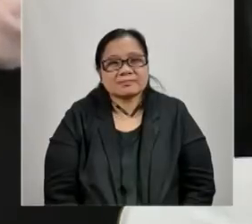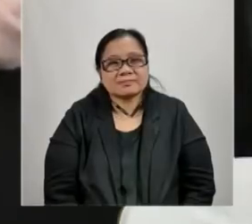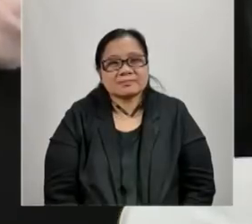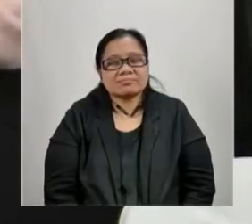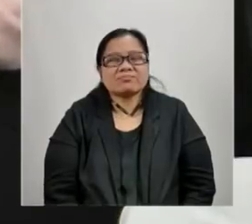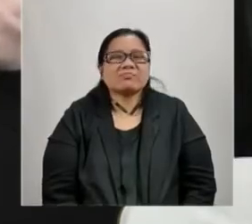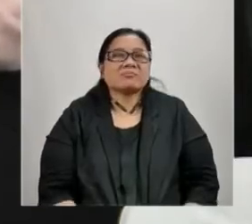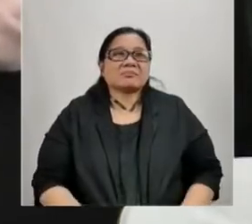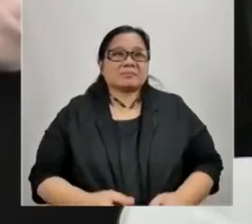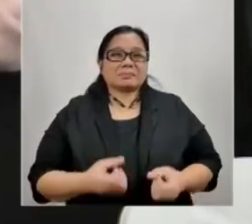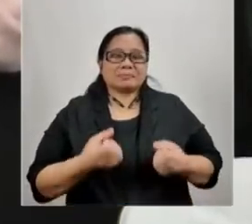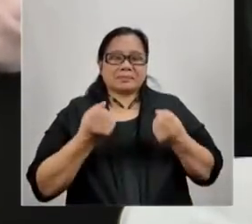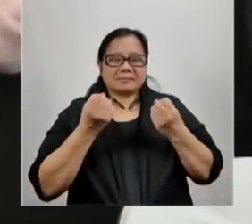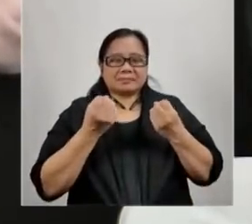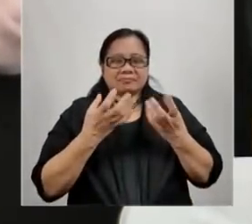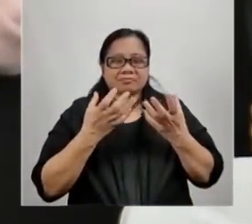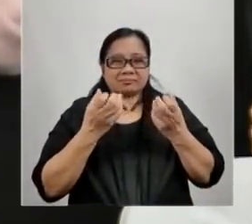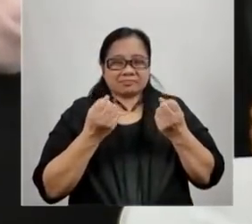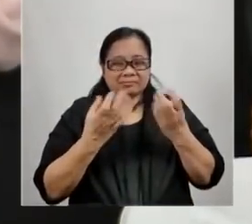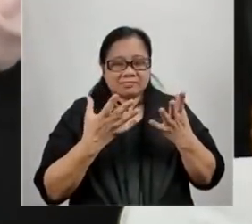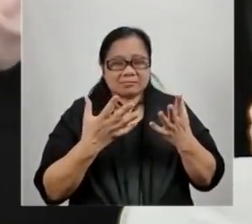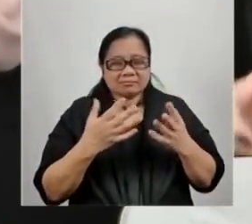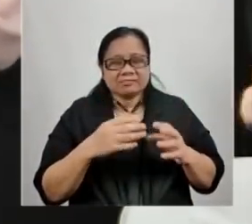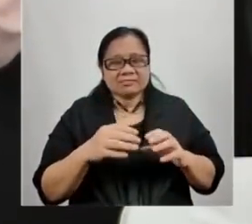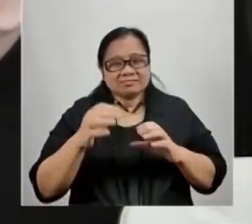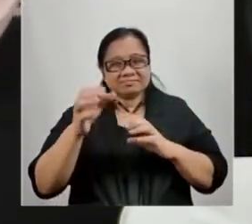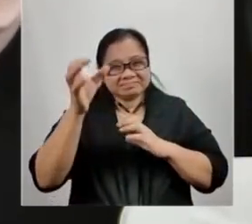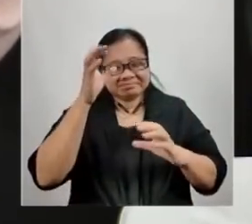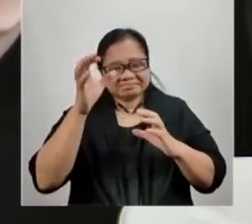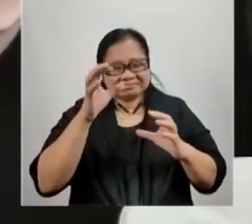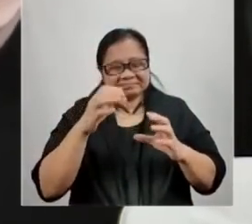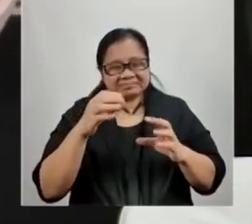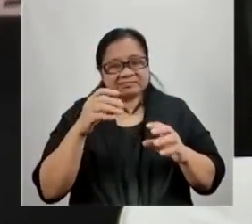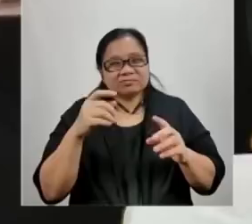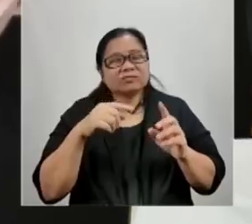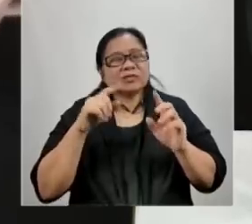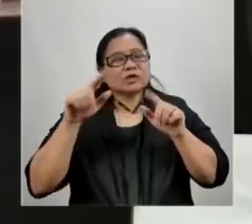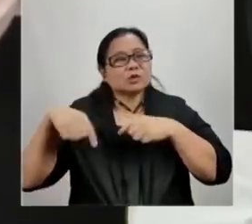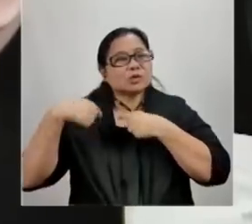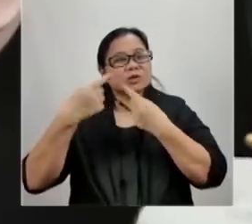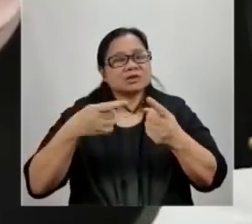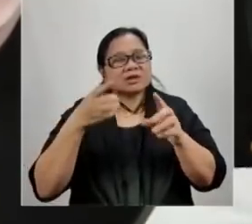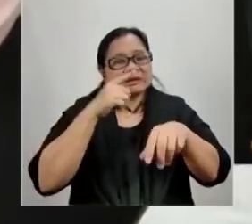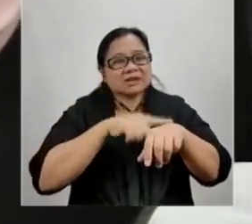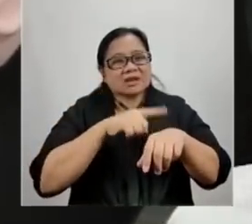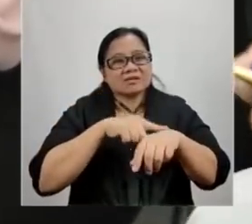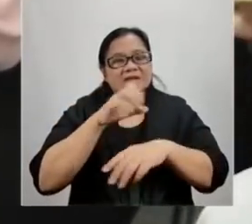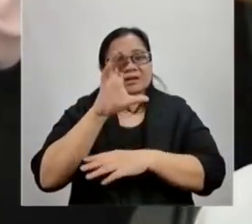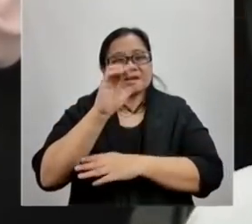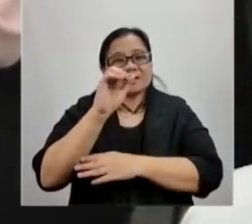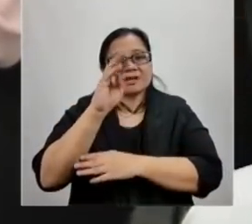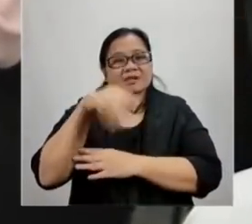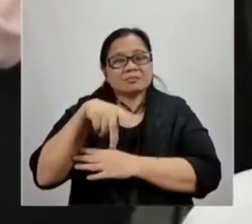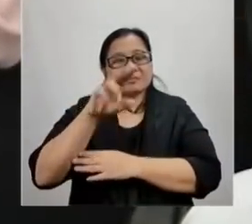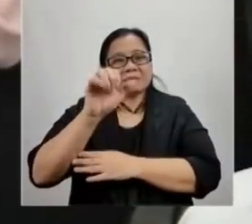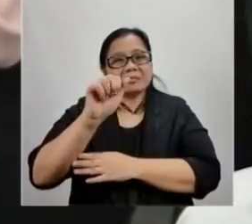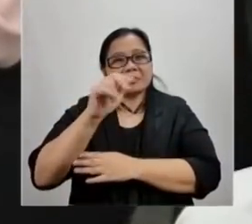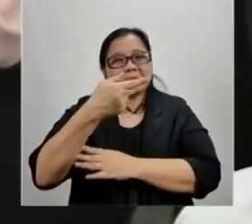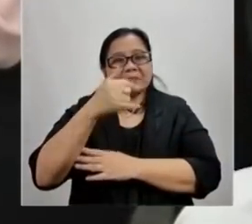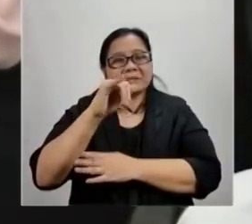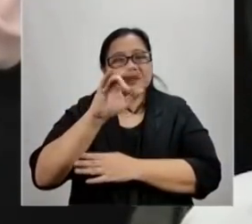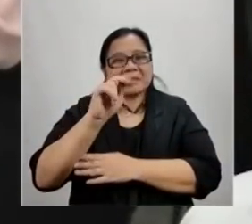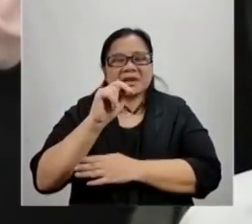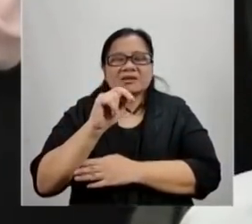campaign that helped boost yung campaign ni President Marcos. So maybe how much